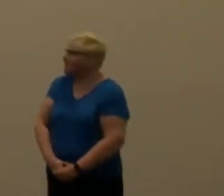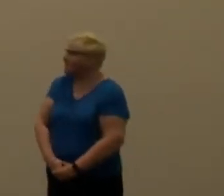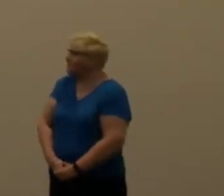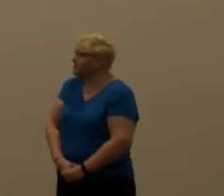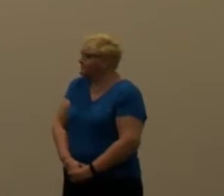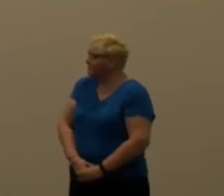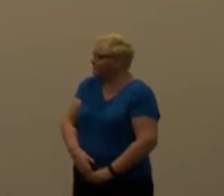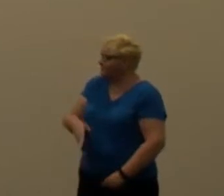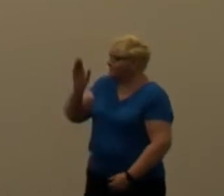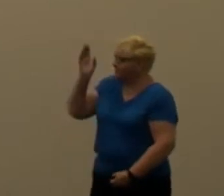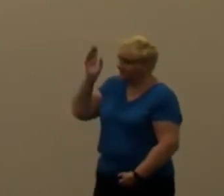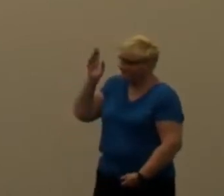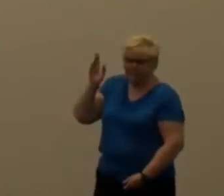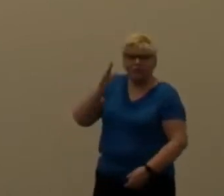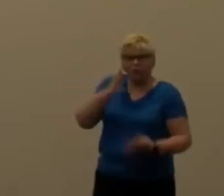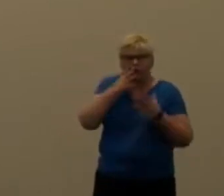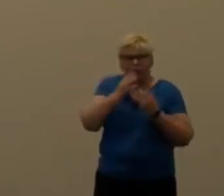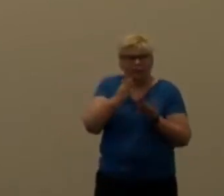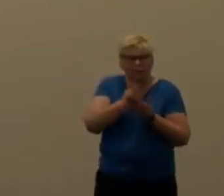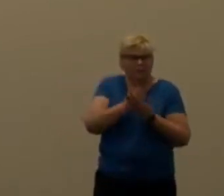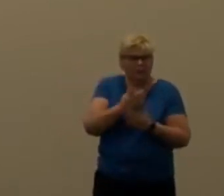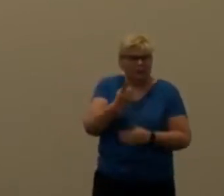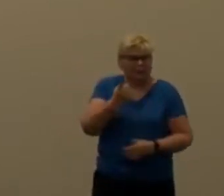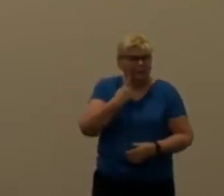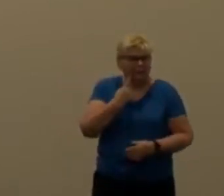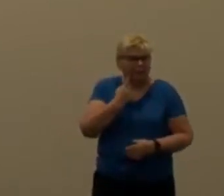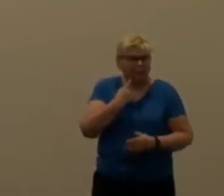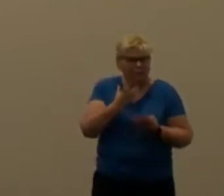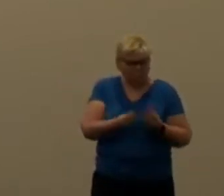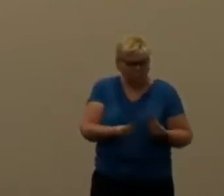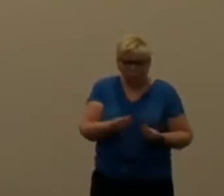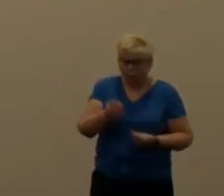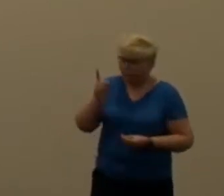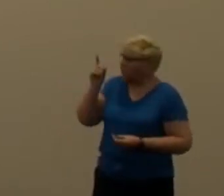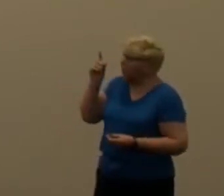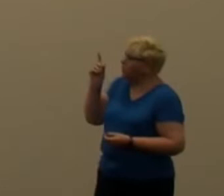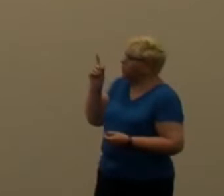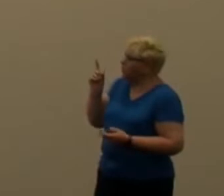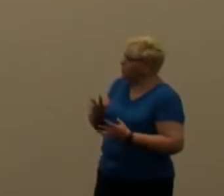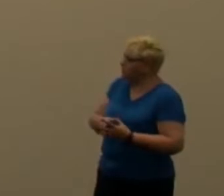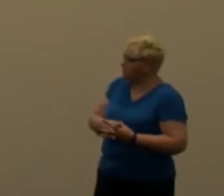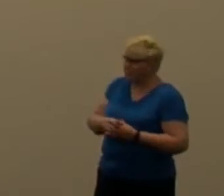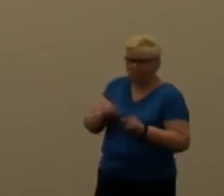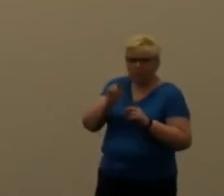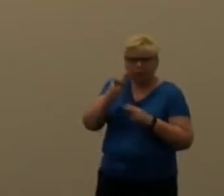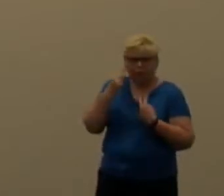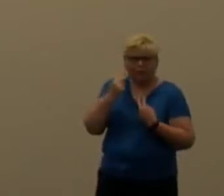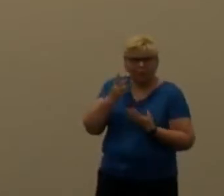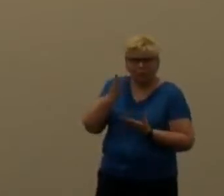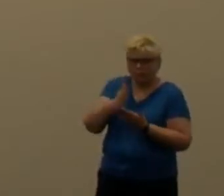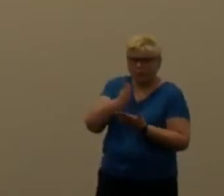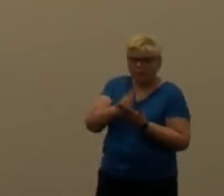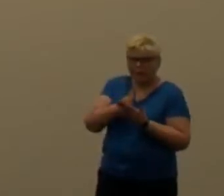Okay, so I created like a very simple solution. It's called like an expense review. So it's basically